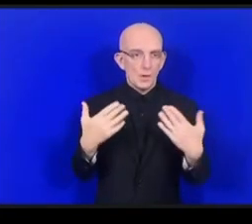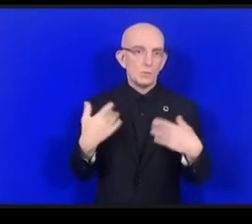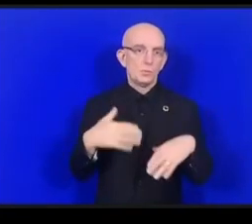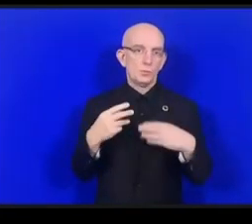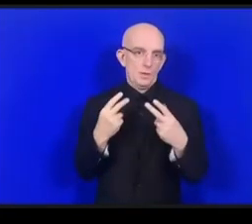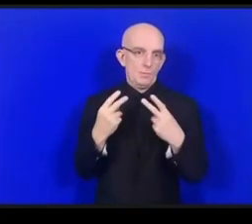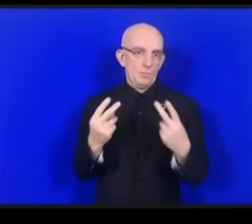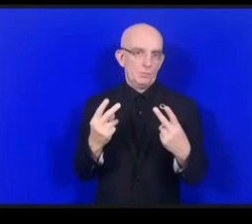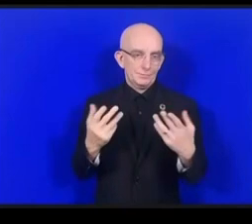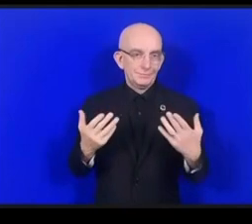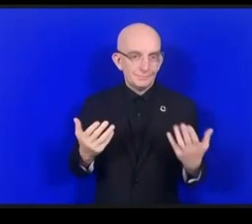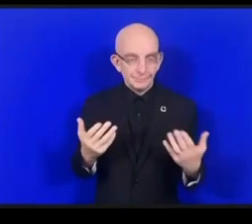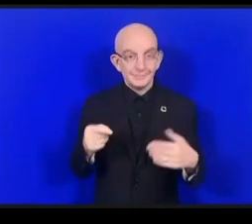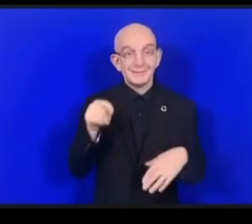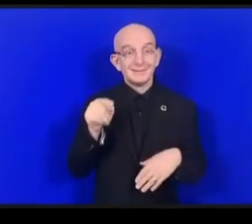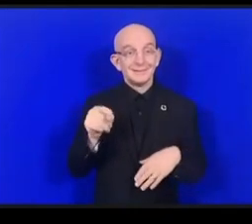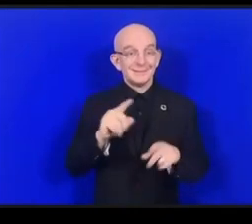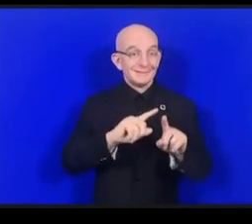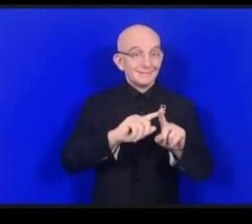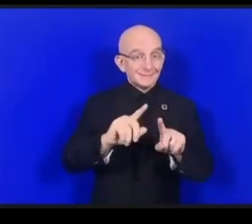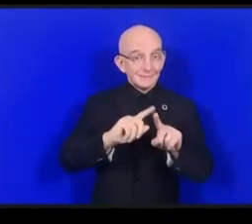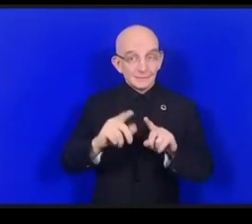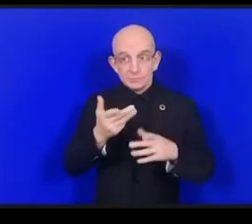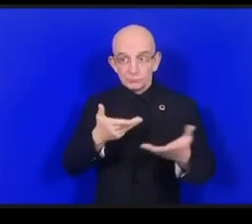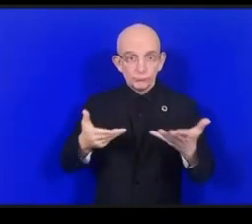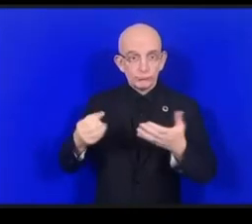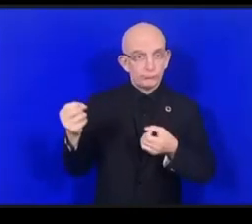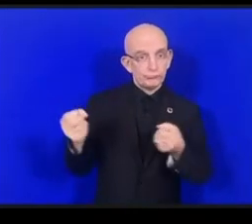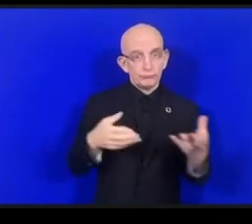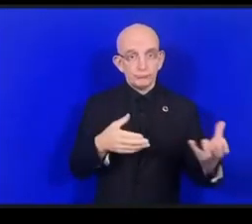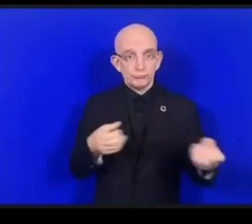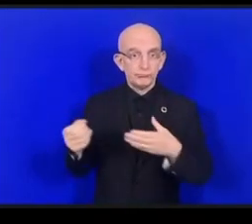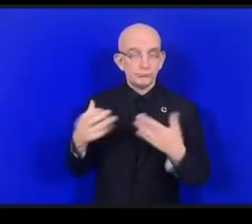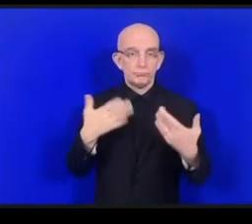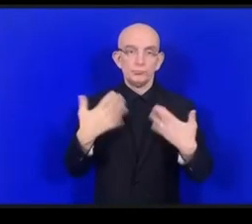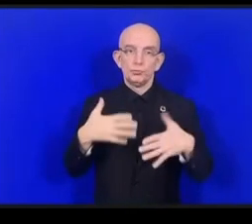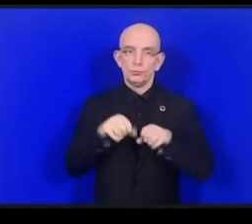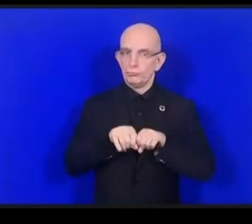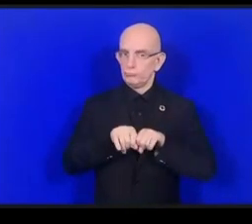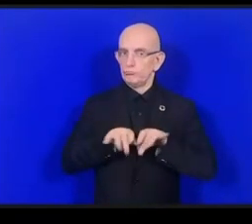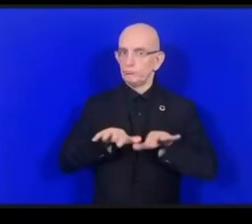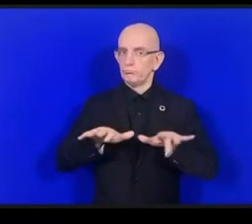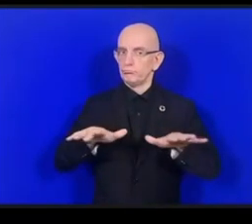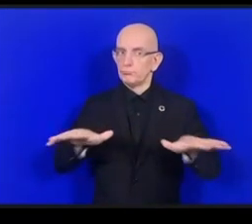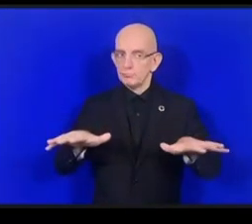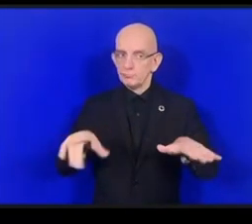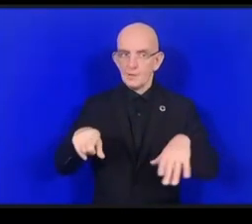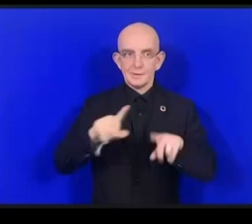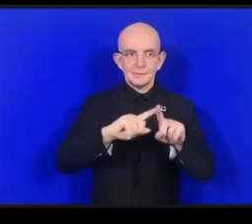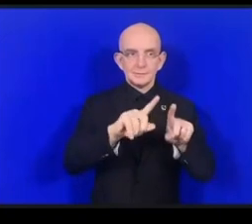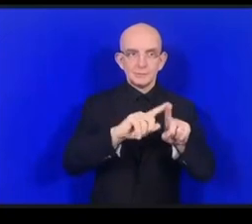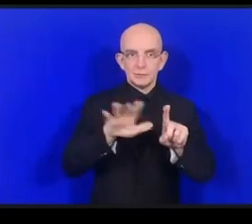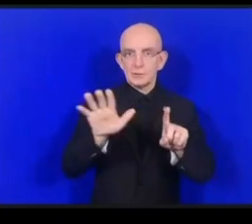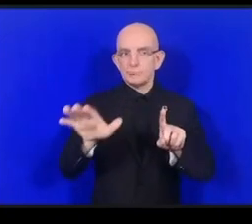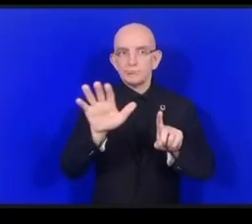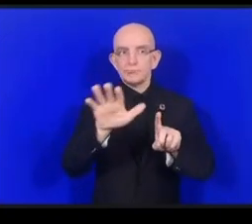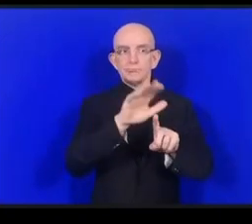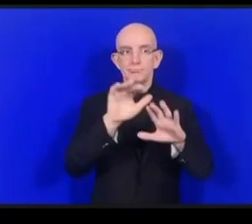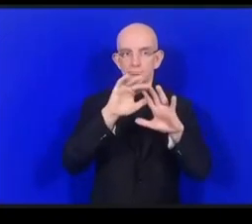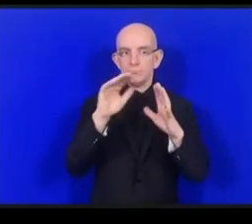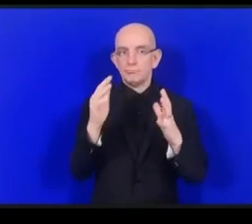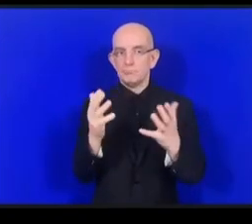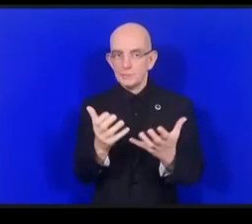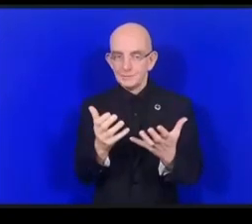build a network of people and organizations that address and engage a much broader community beyond the